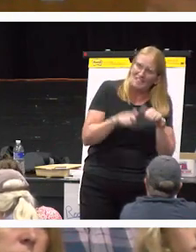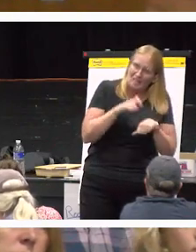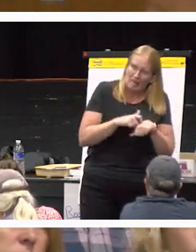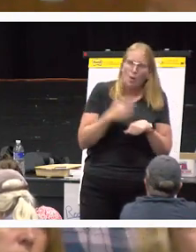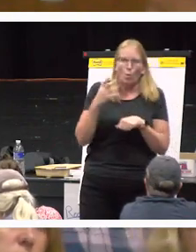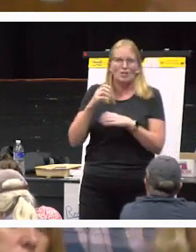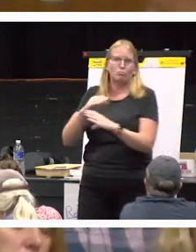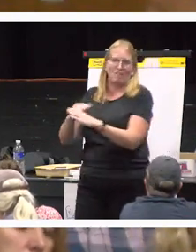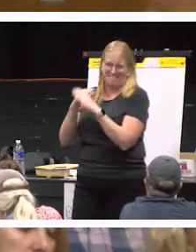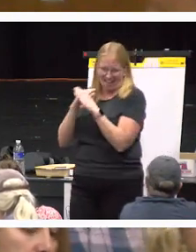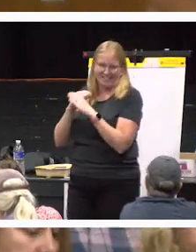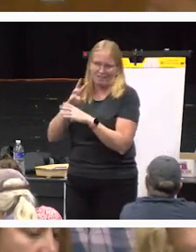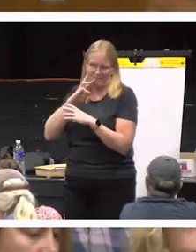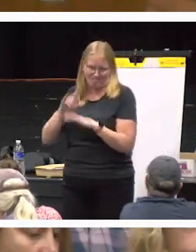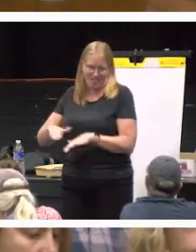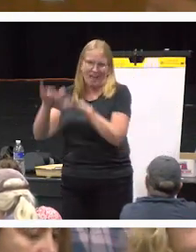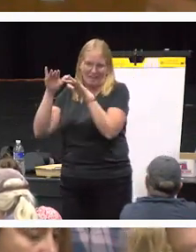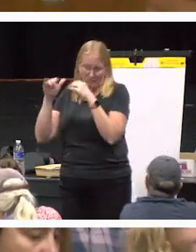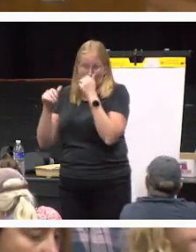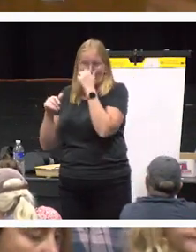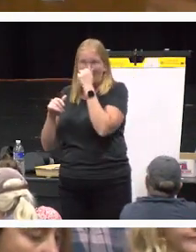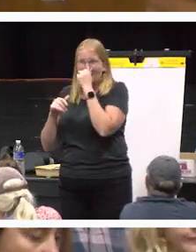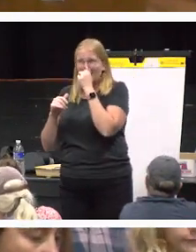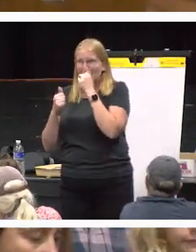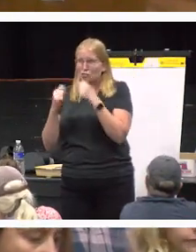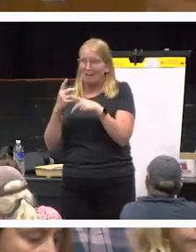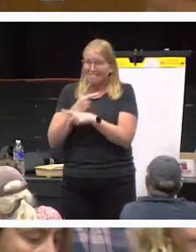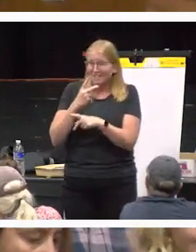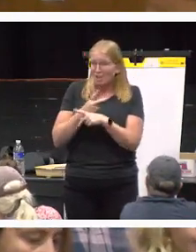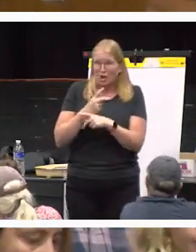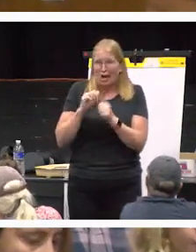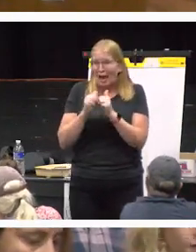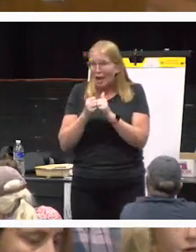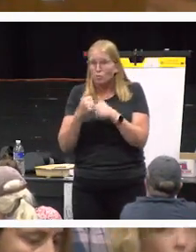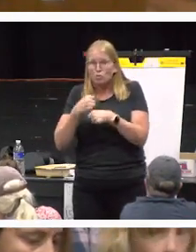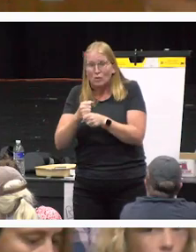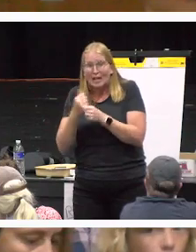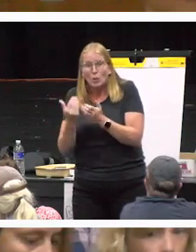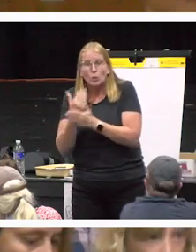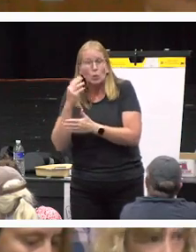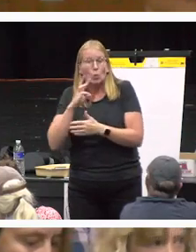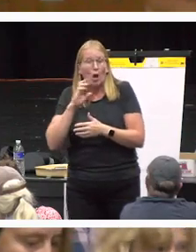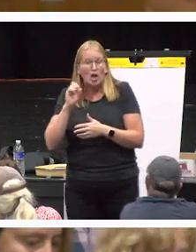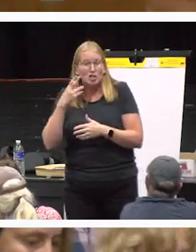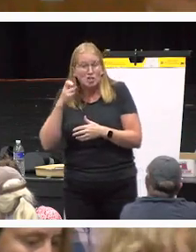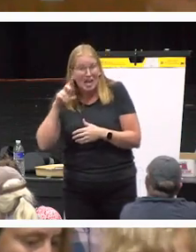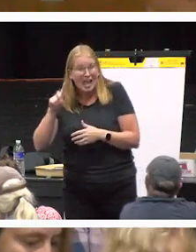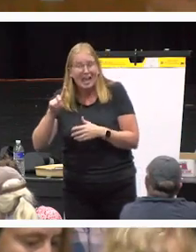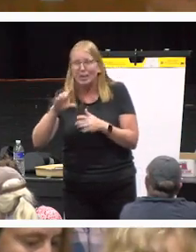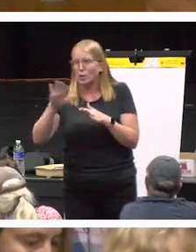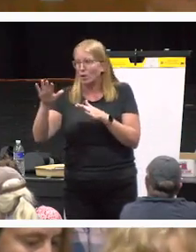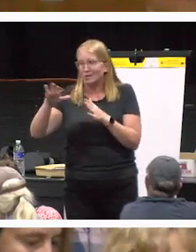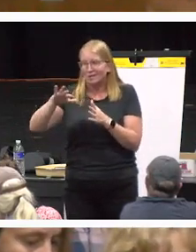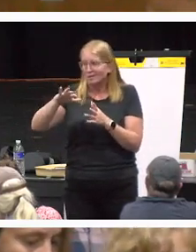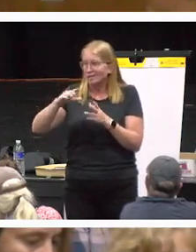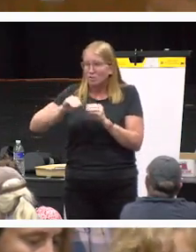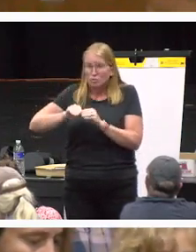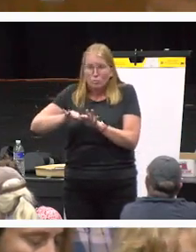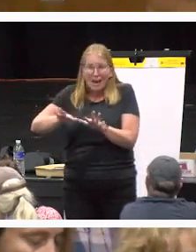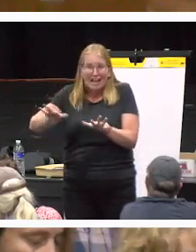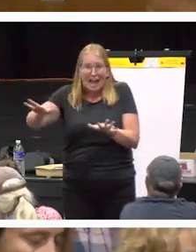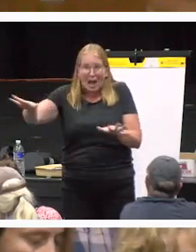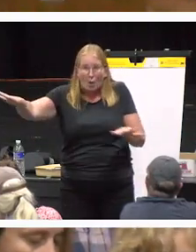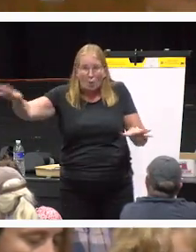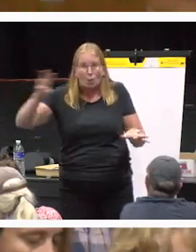be able to have access to floodplains, perhaps create new watersheds, get it spread out